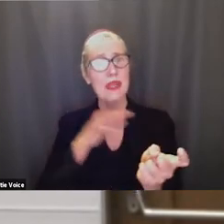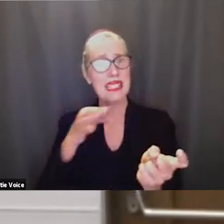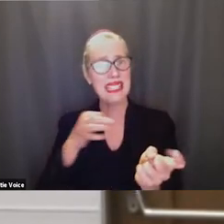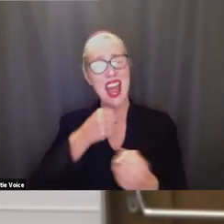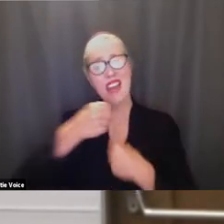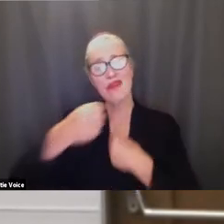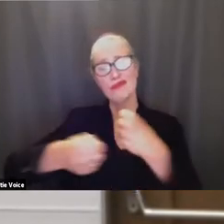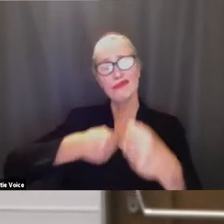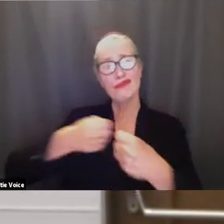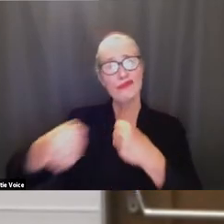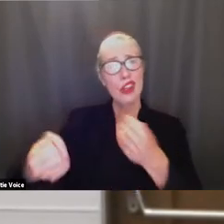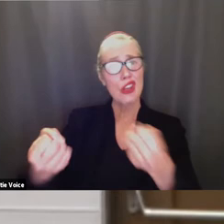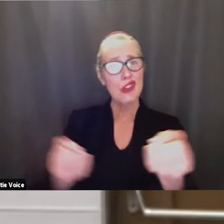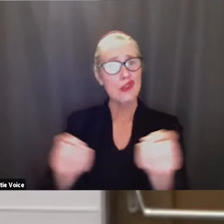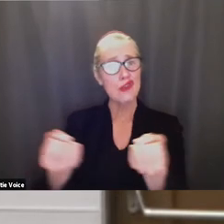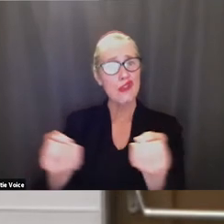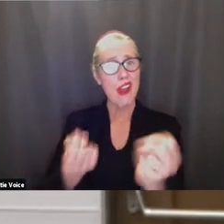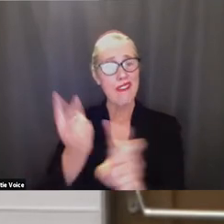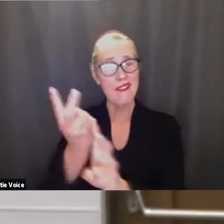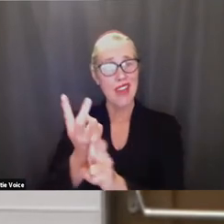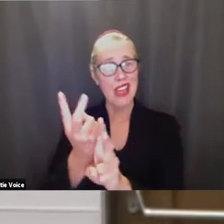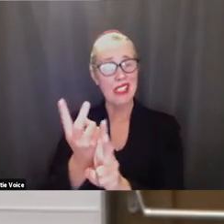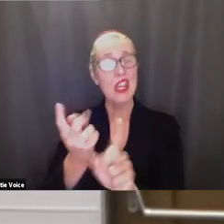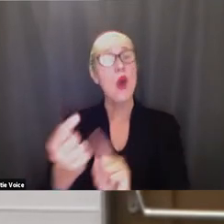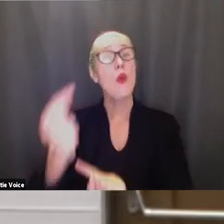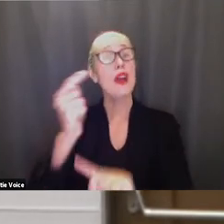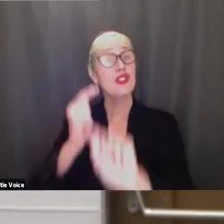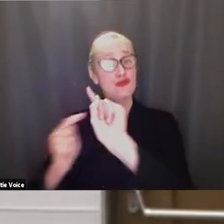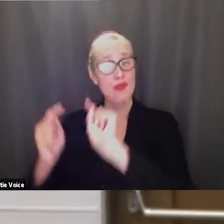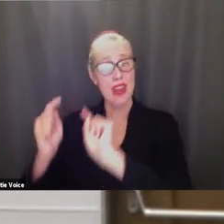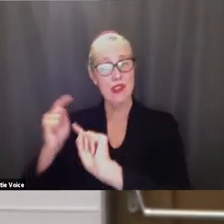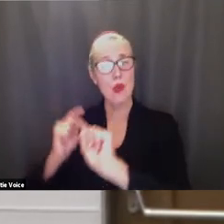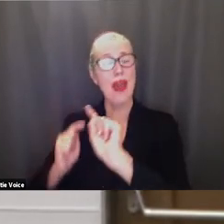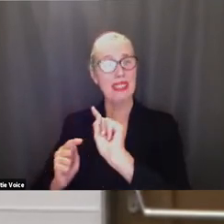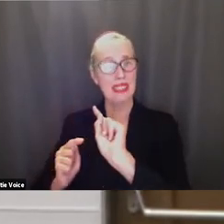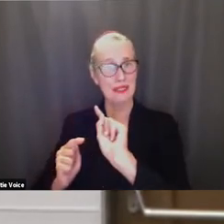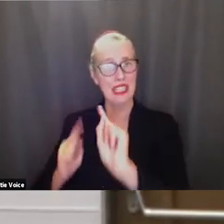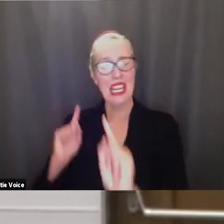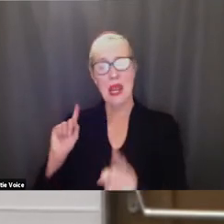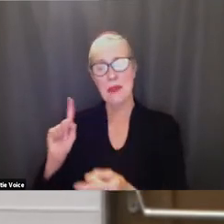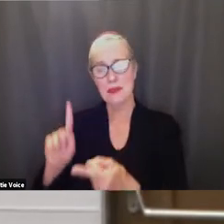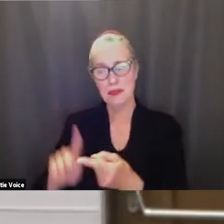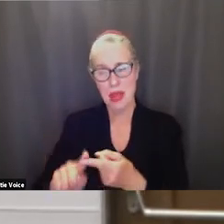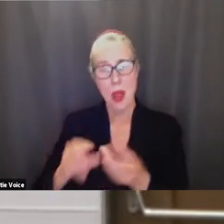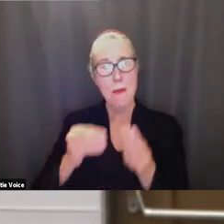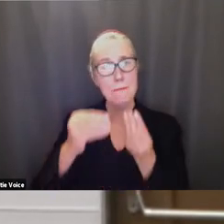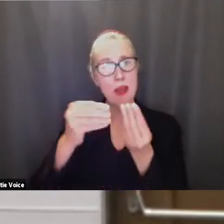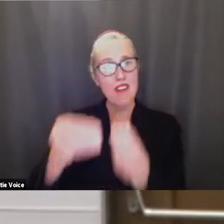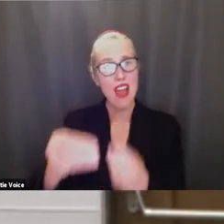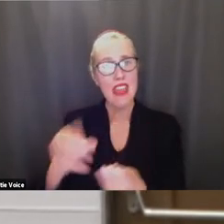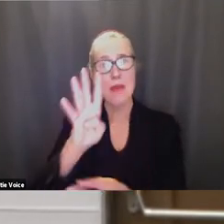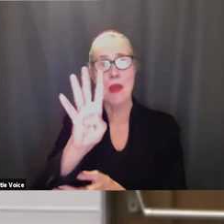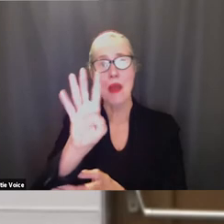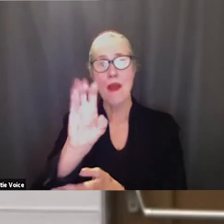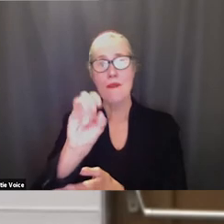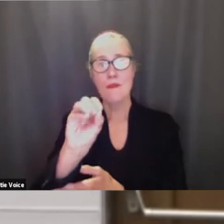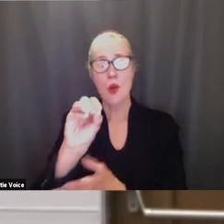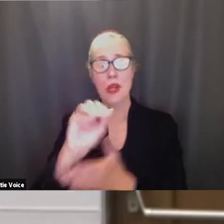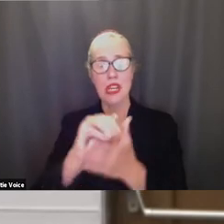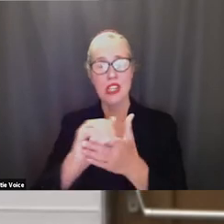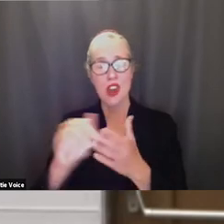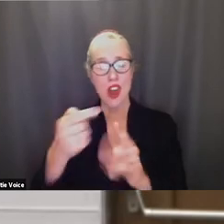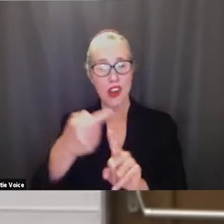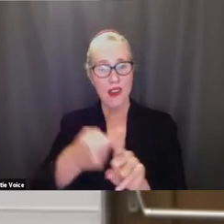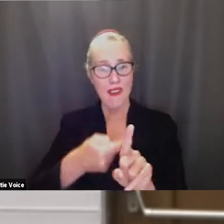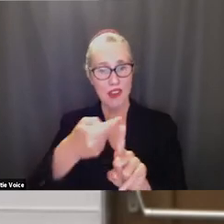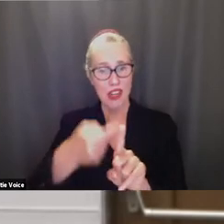what this proposal is is to go retroactively and provide those individuals a 40 a day stipend most of them did